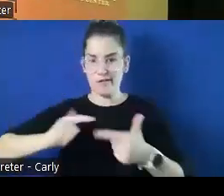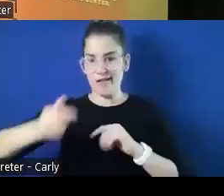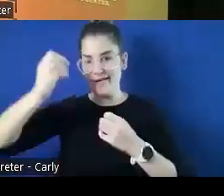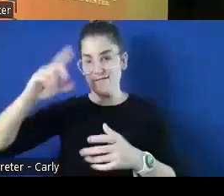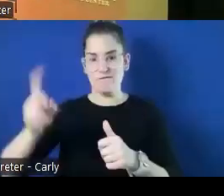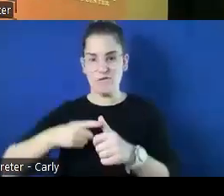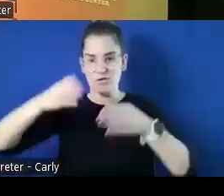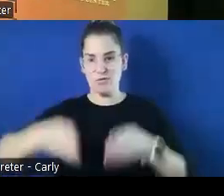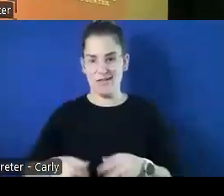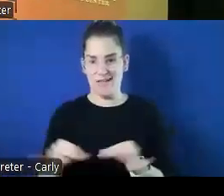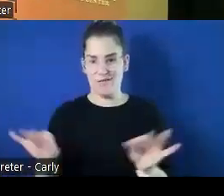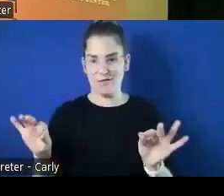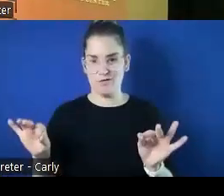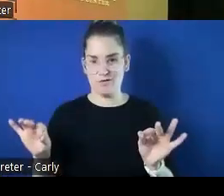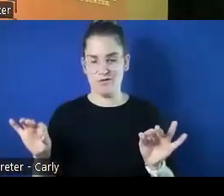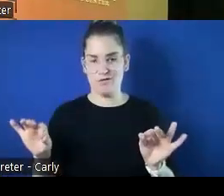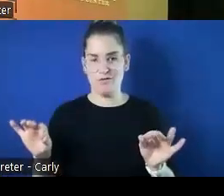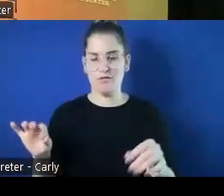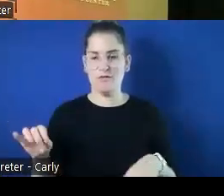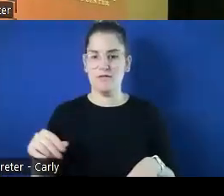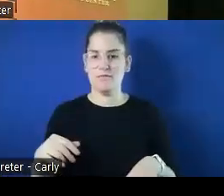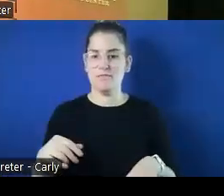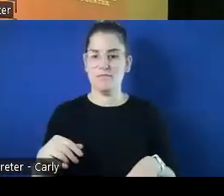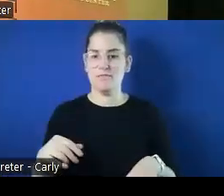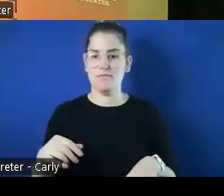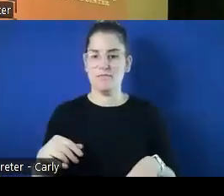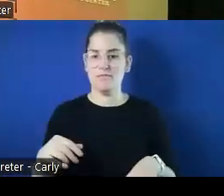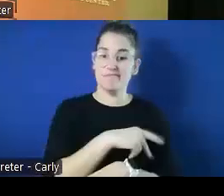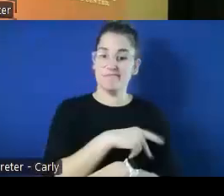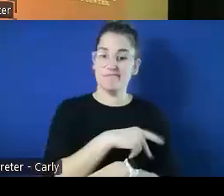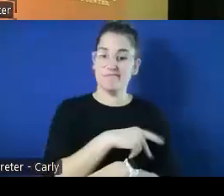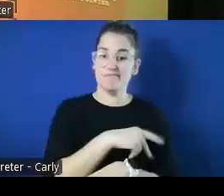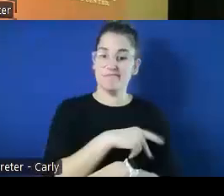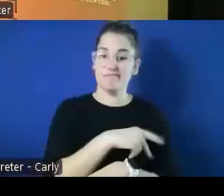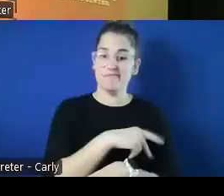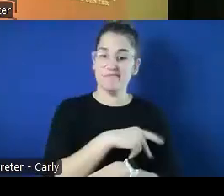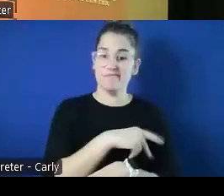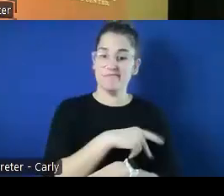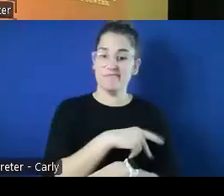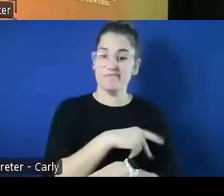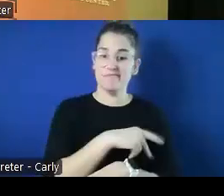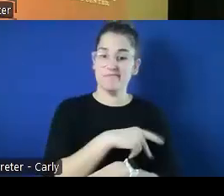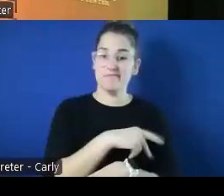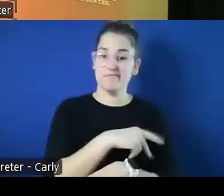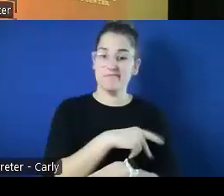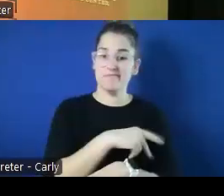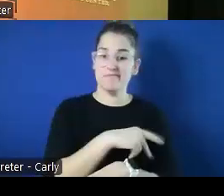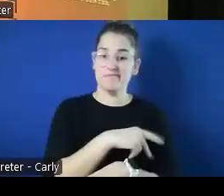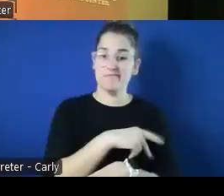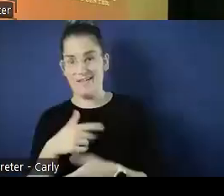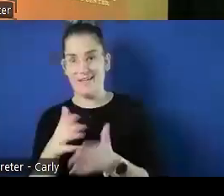person. For example, instead of saying, "The patient's mother is asking if her baby is dead," interpreters ask, "Is my baby